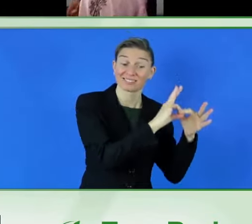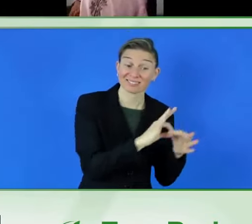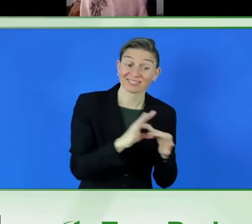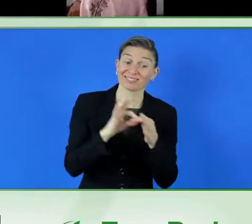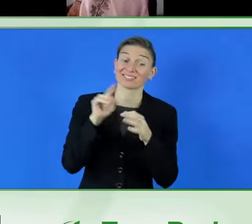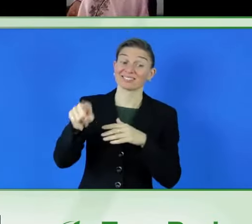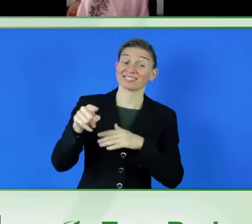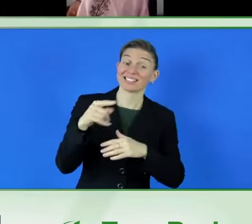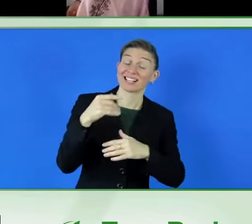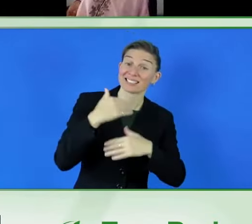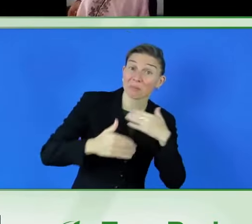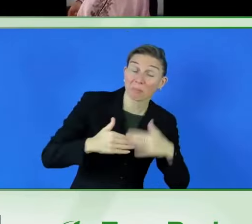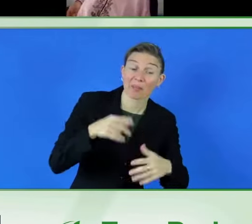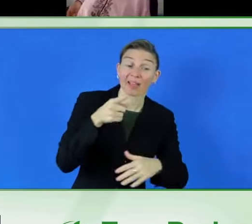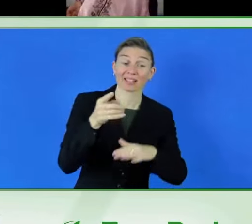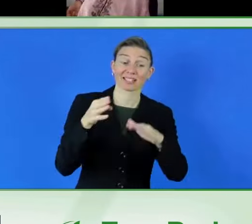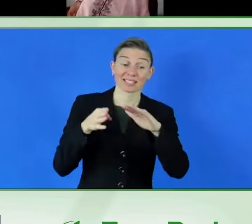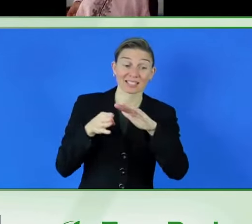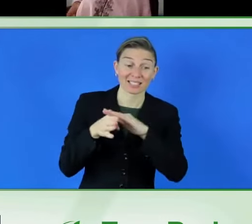Next slide, please.